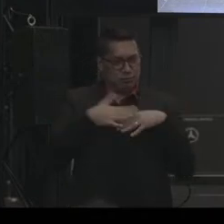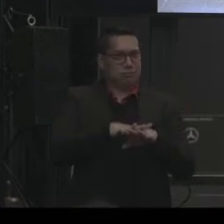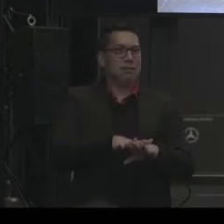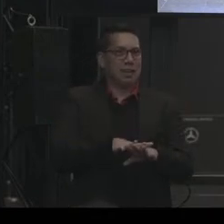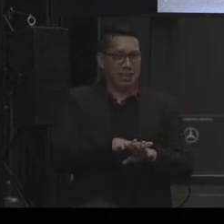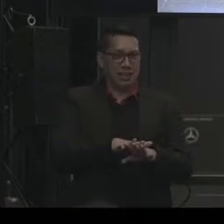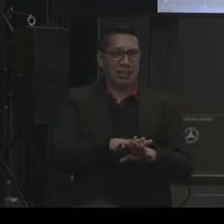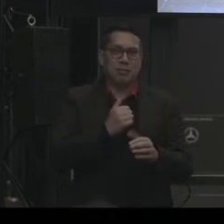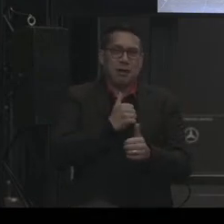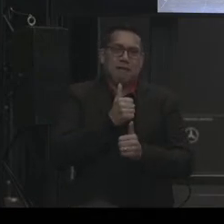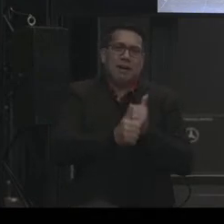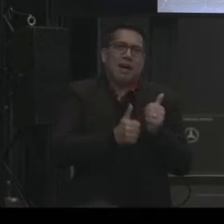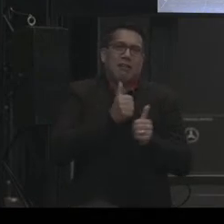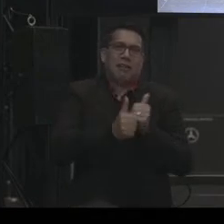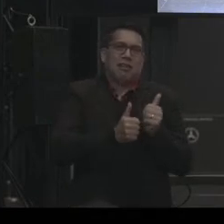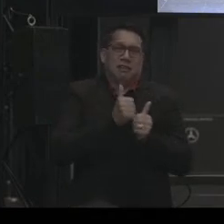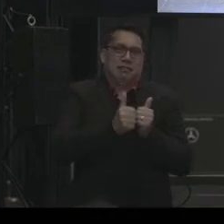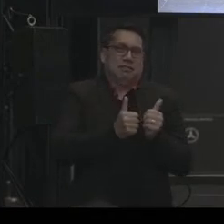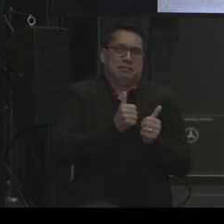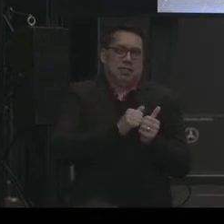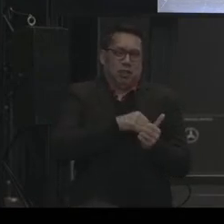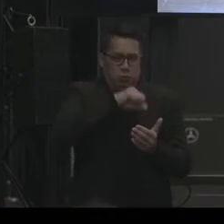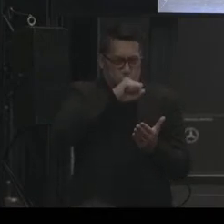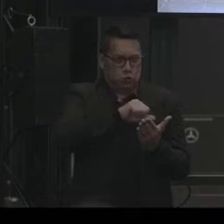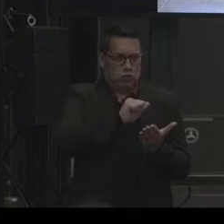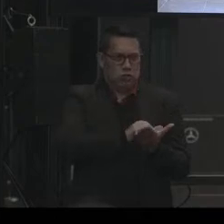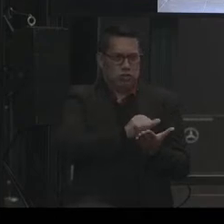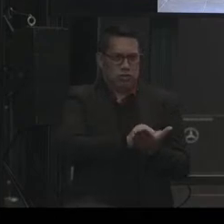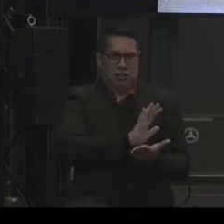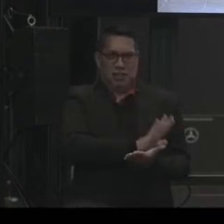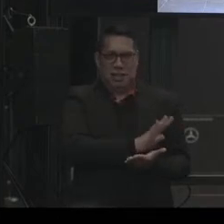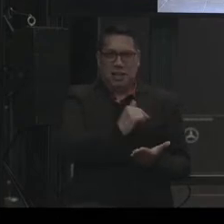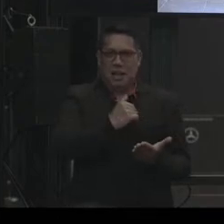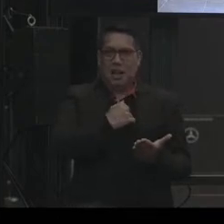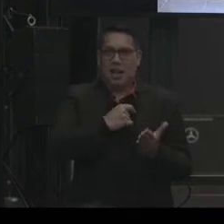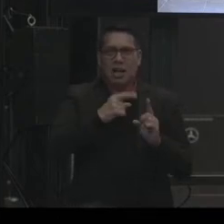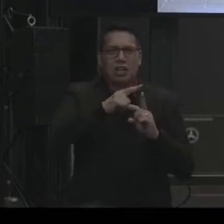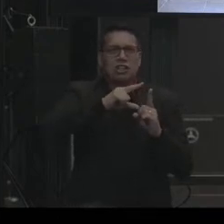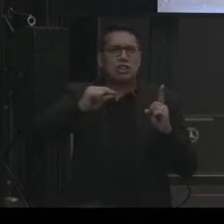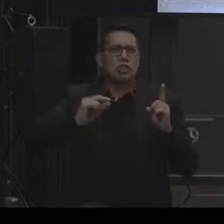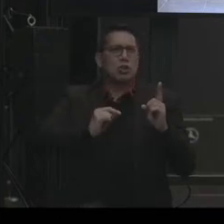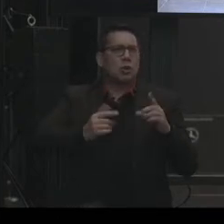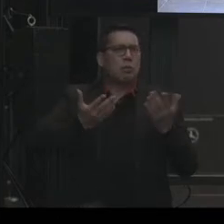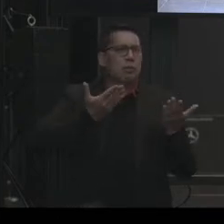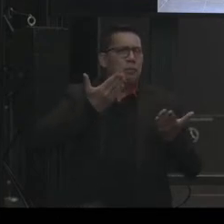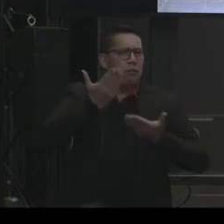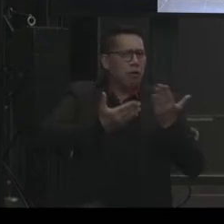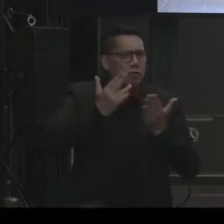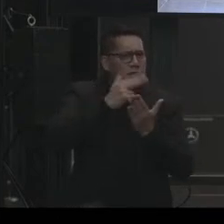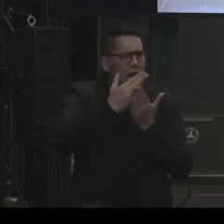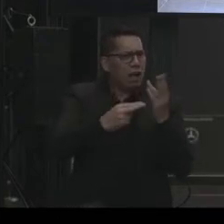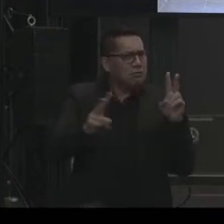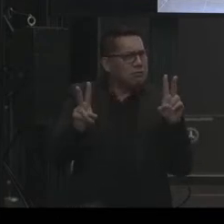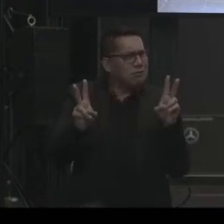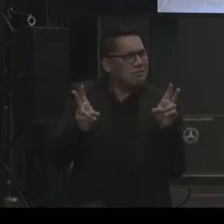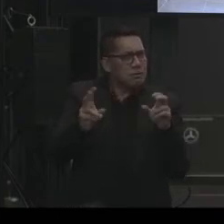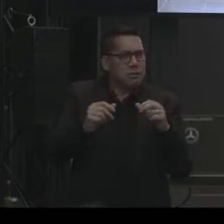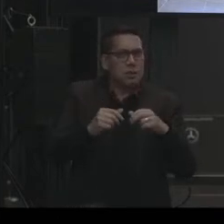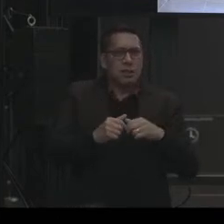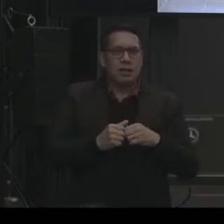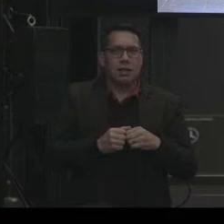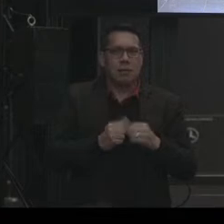it kind of is my favorite way to do it, which is sort of, I guess, digital performance art in a way. But it's